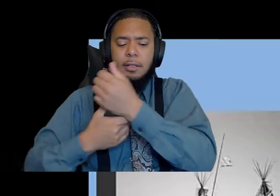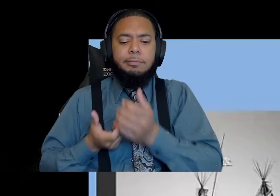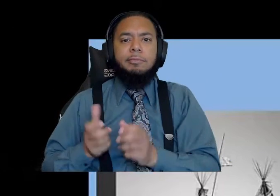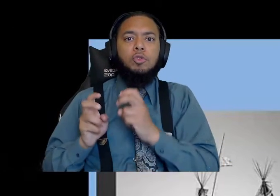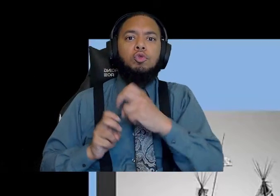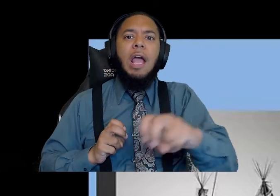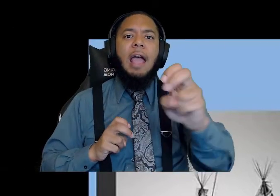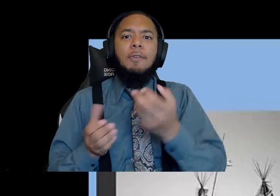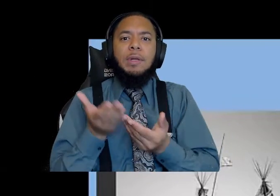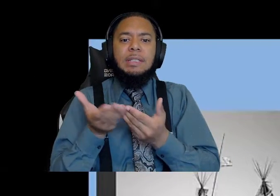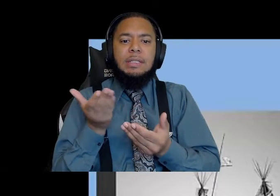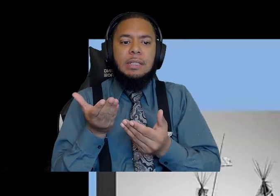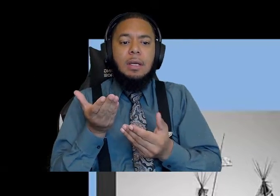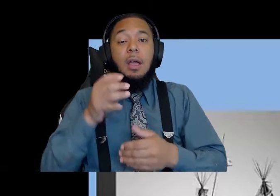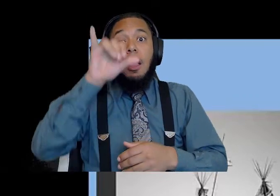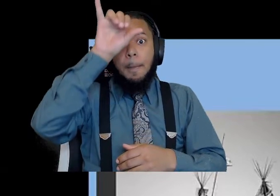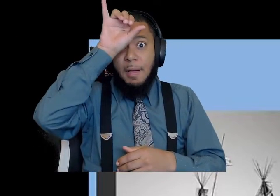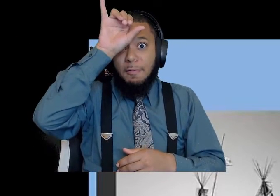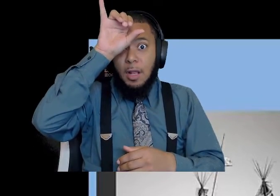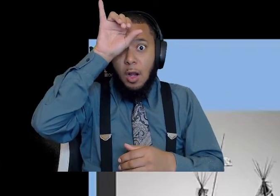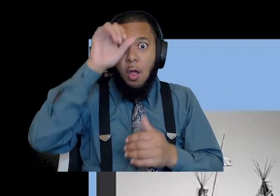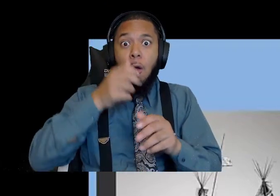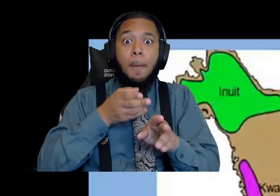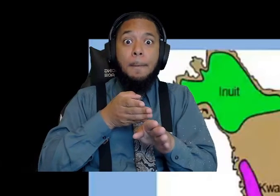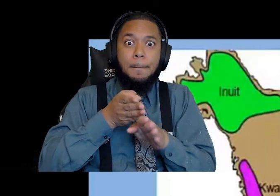food, nutrition, and shelter.